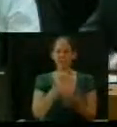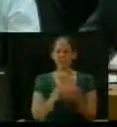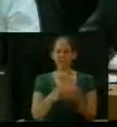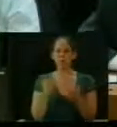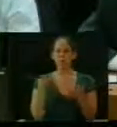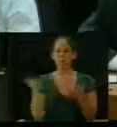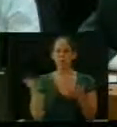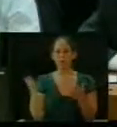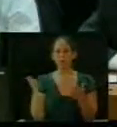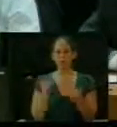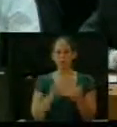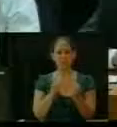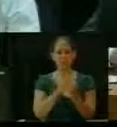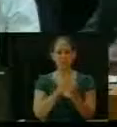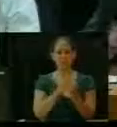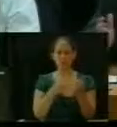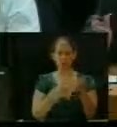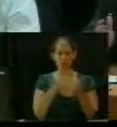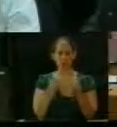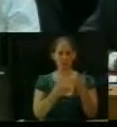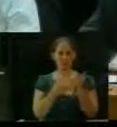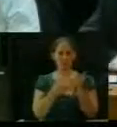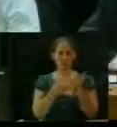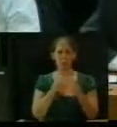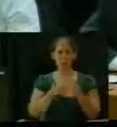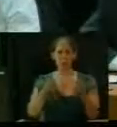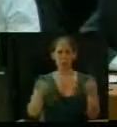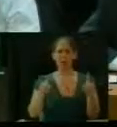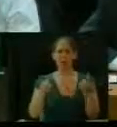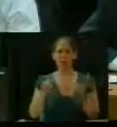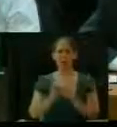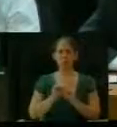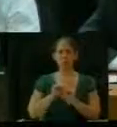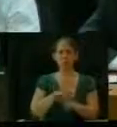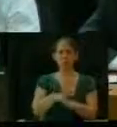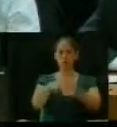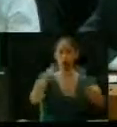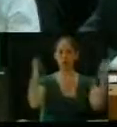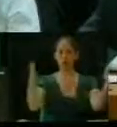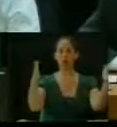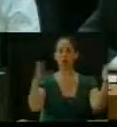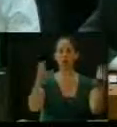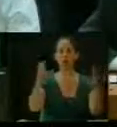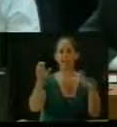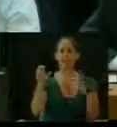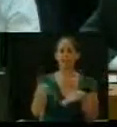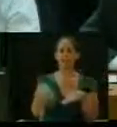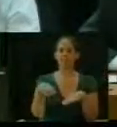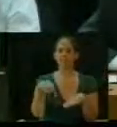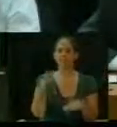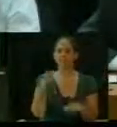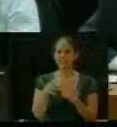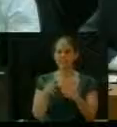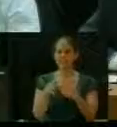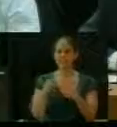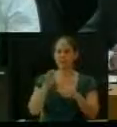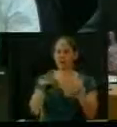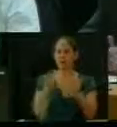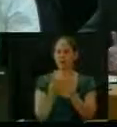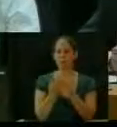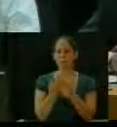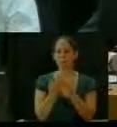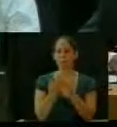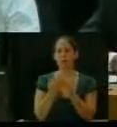about who needs to be investigated. But to have a broad statement of the ethics committee needs to have their ethics looked